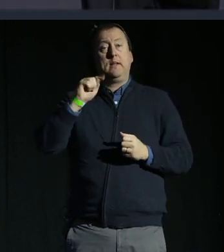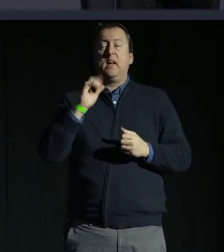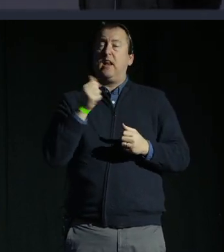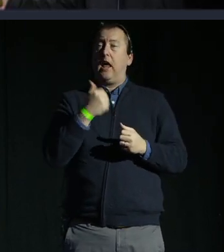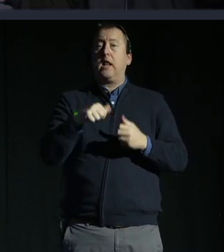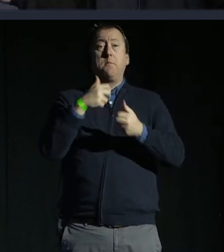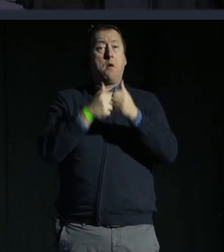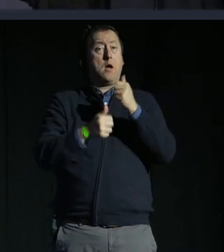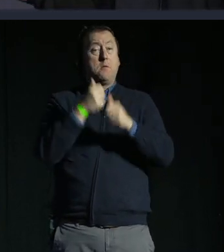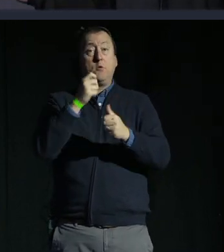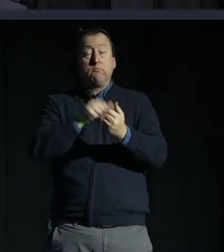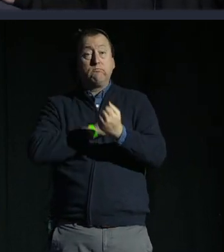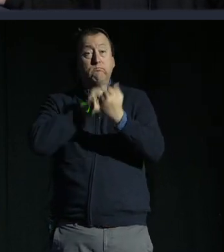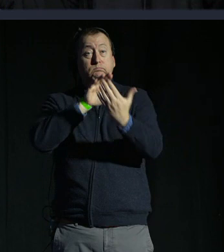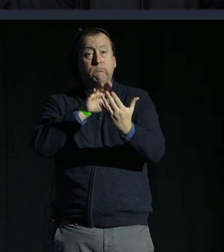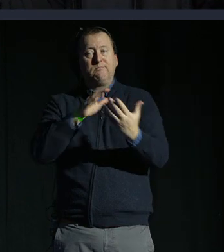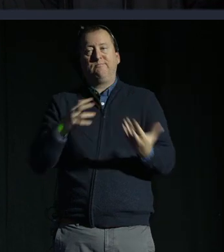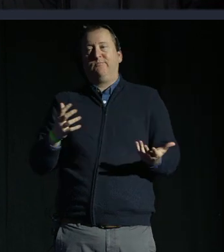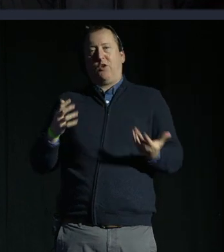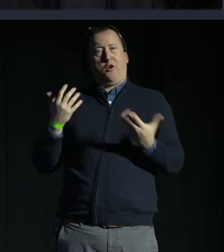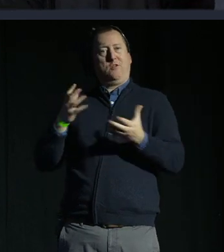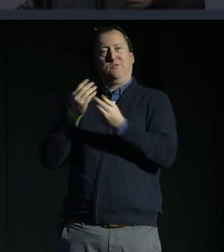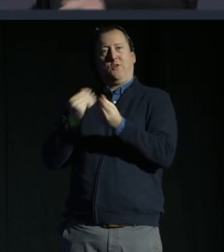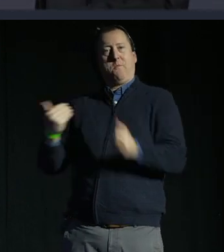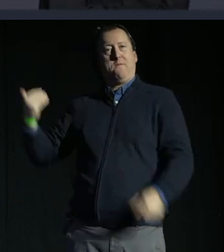into, somebody solved it before.